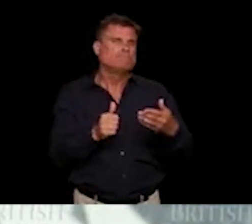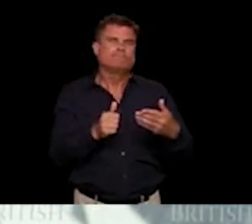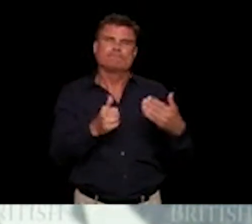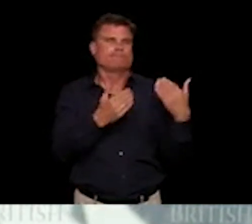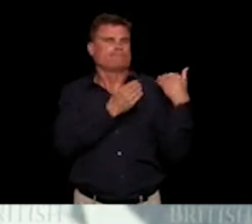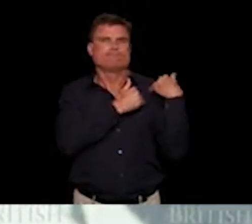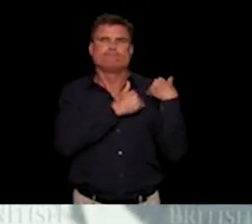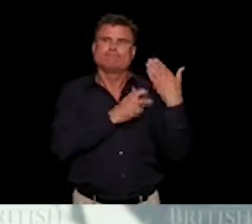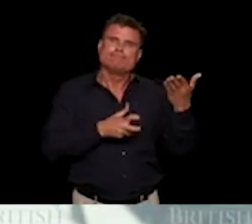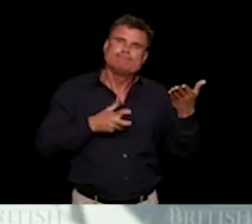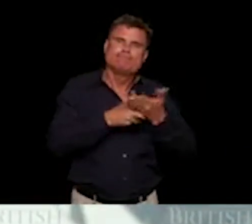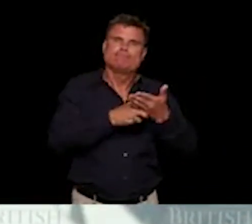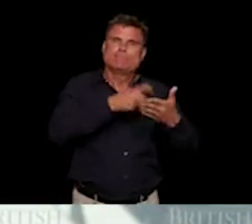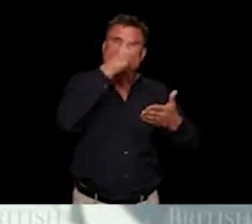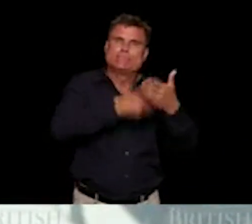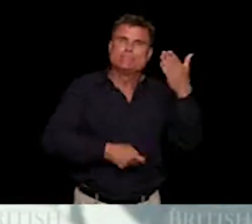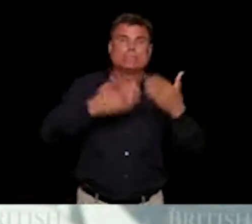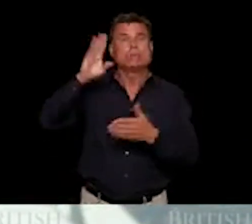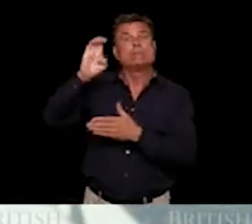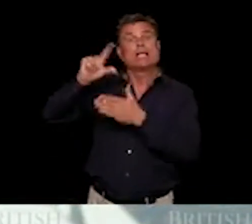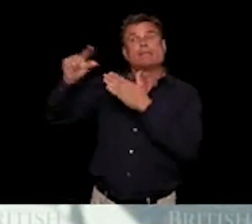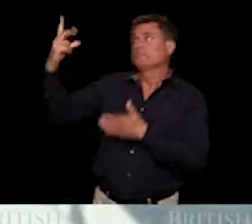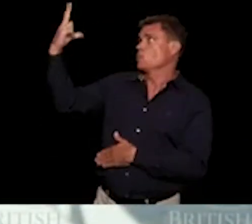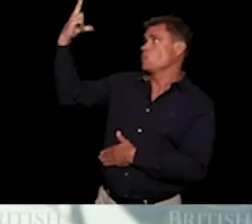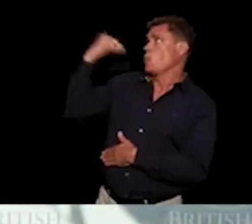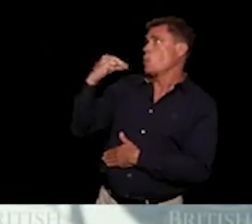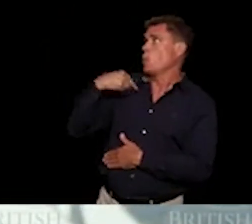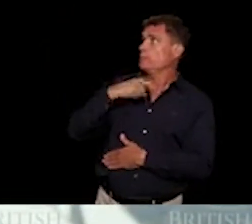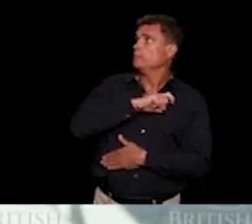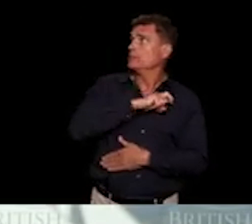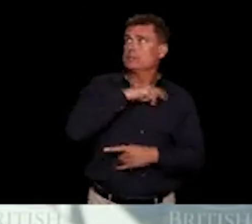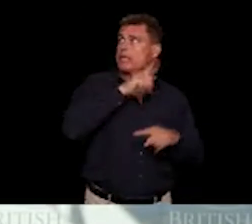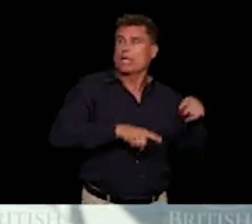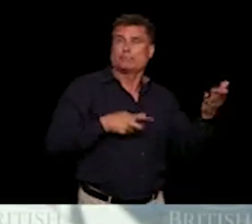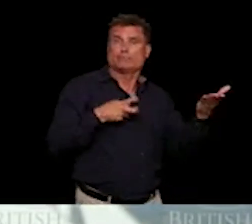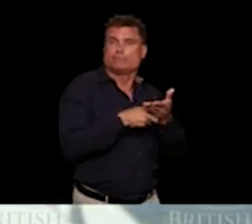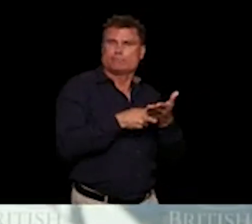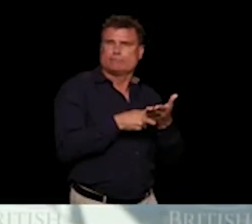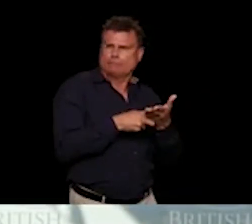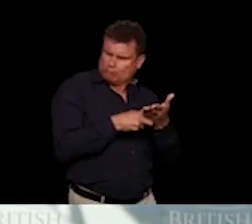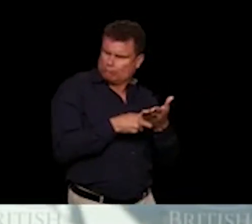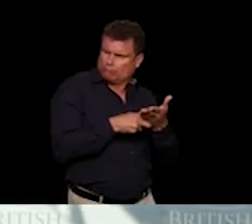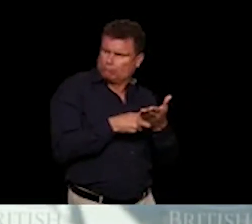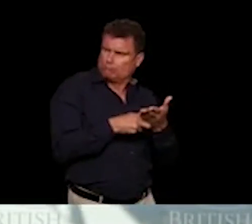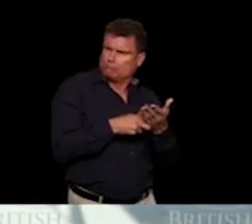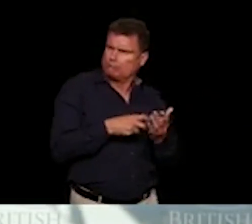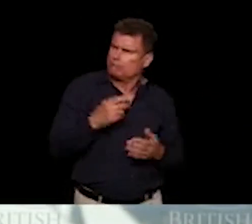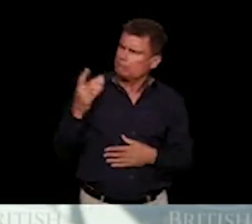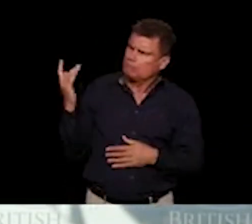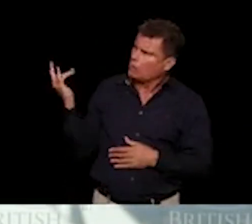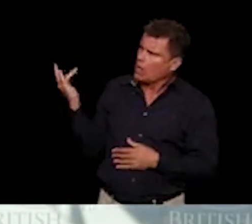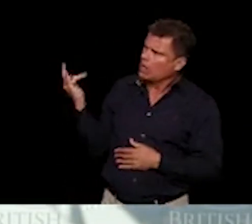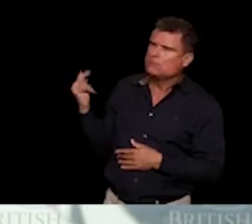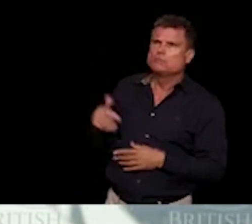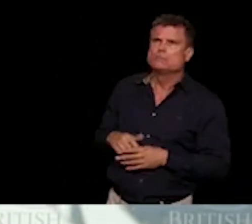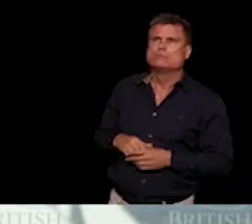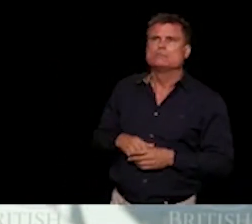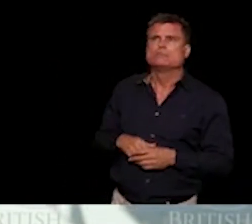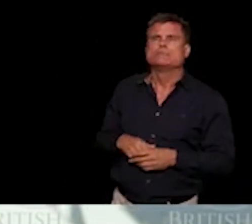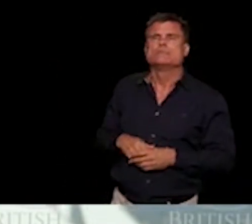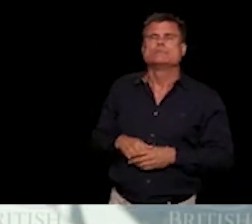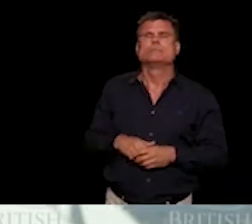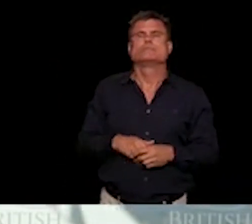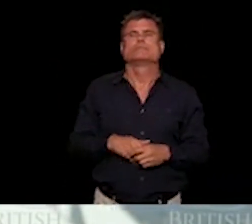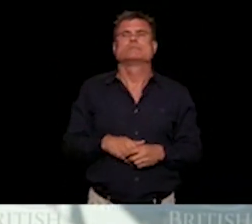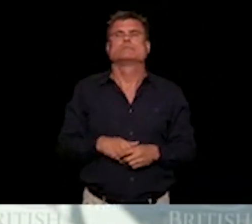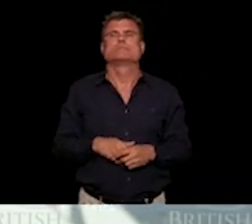that it's the province that is keeping them from issuing violation tickets. Well, I think,